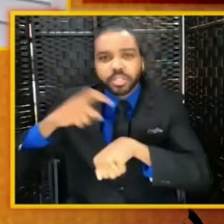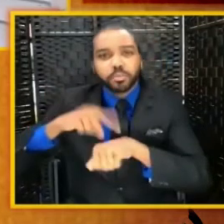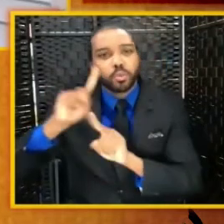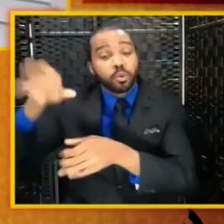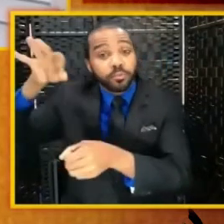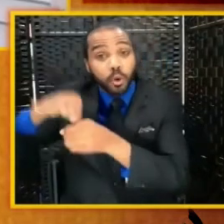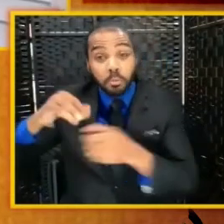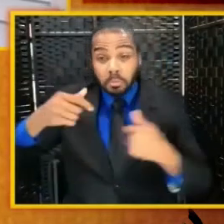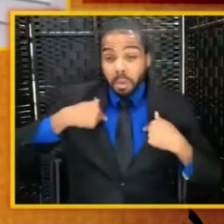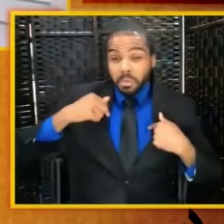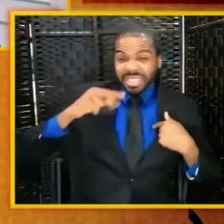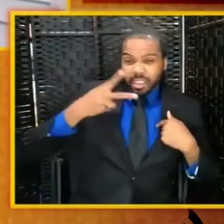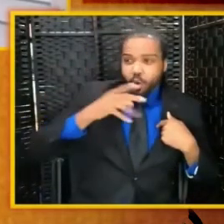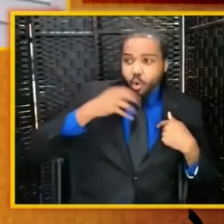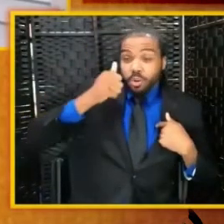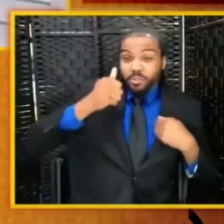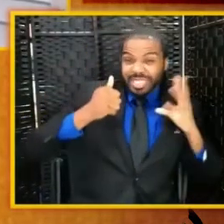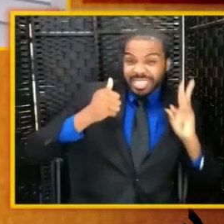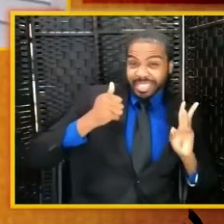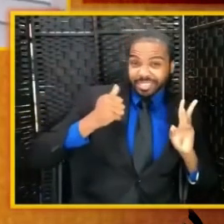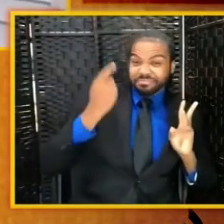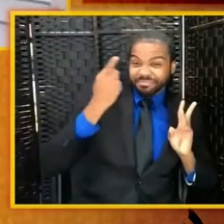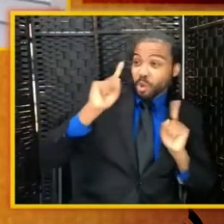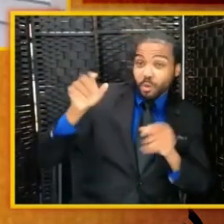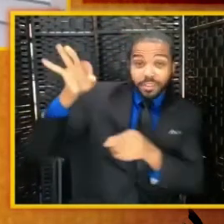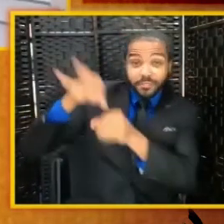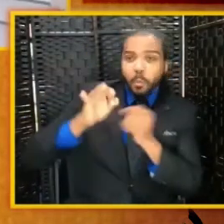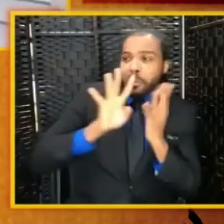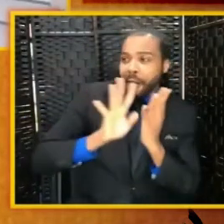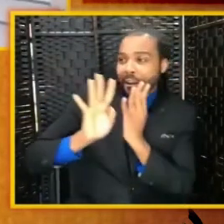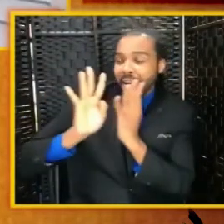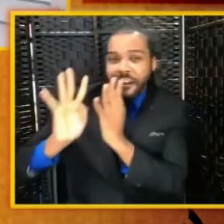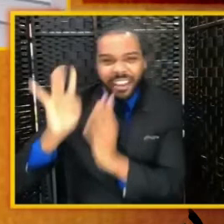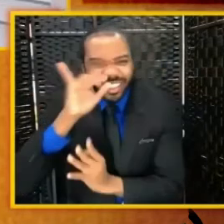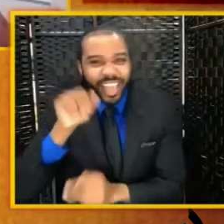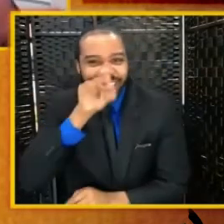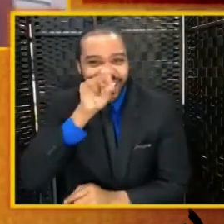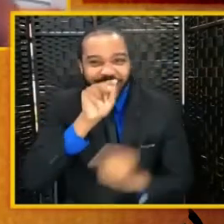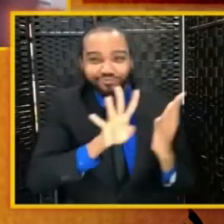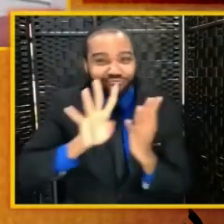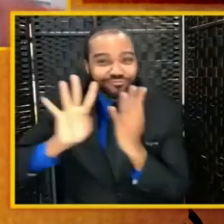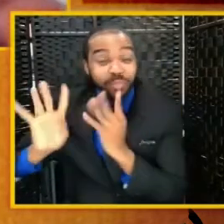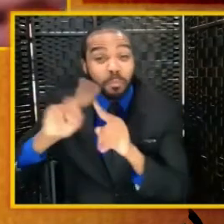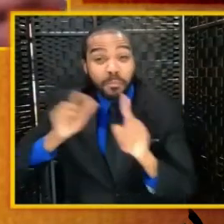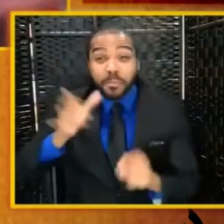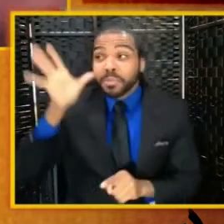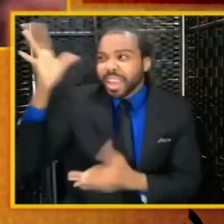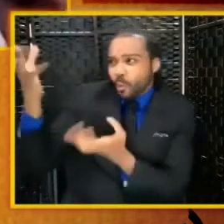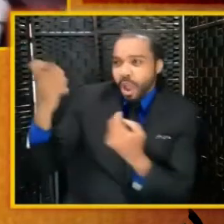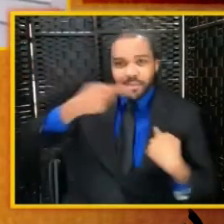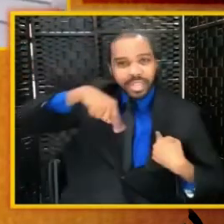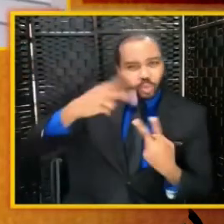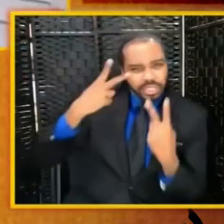looked like make way for ducklings as we trailed out of the voting booth. But my parents wanted us to see that as important as it was for us to do